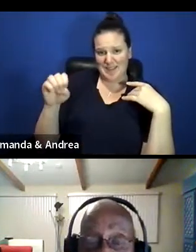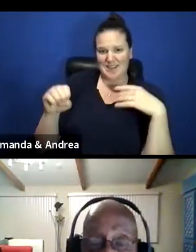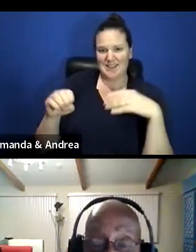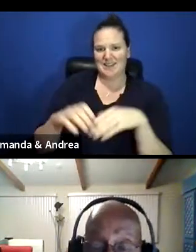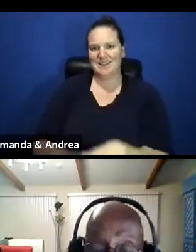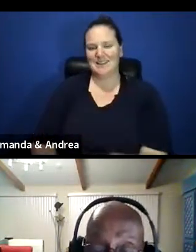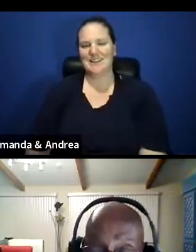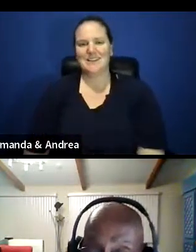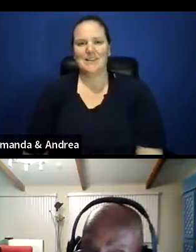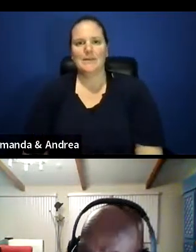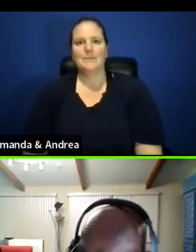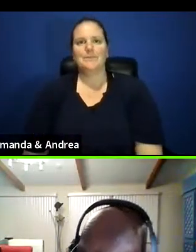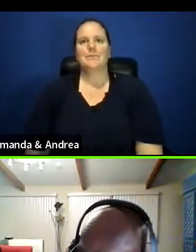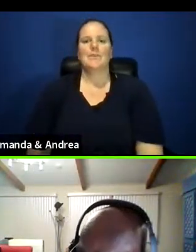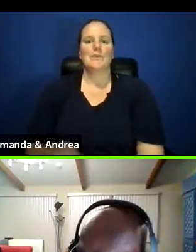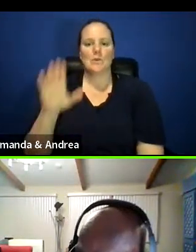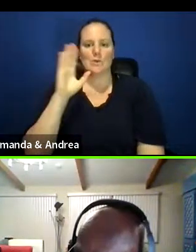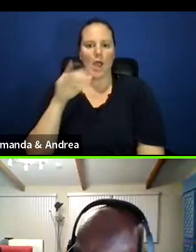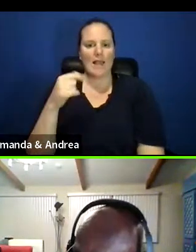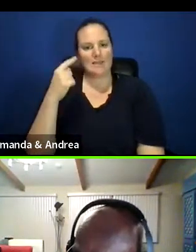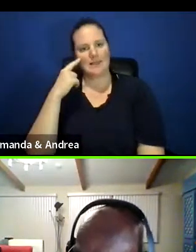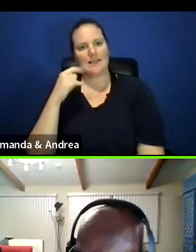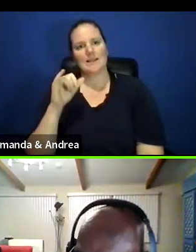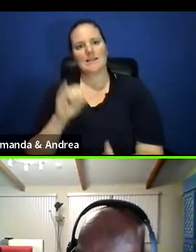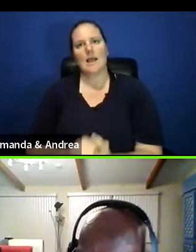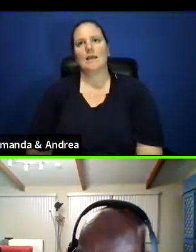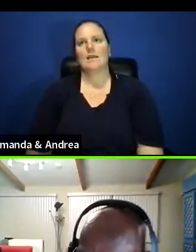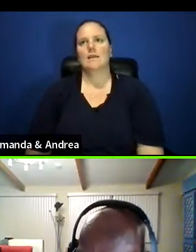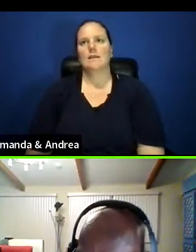But, I think that